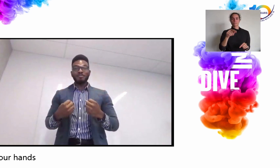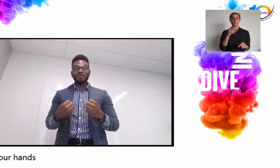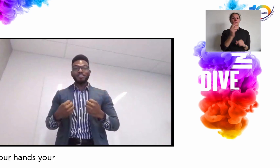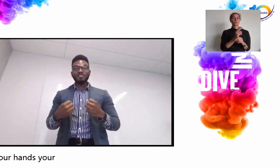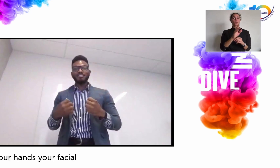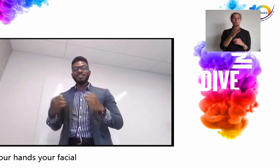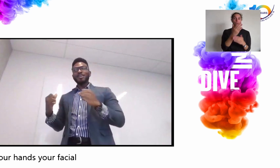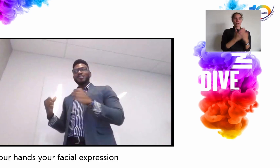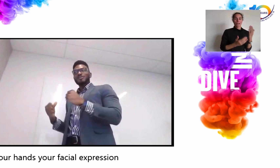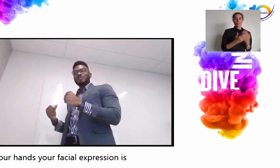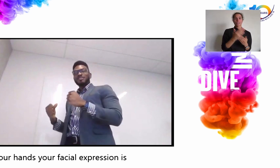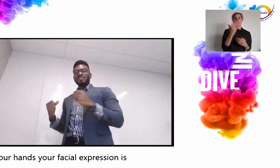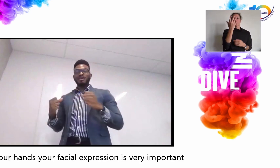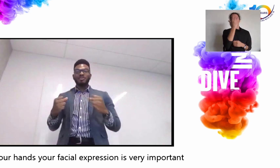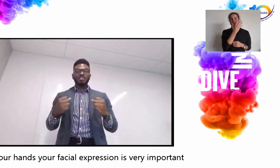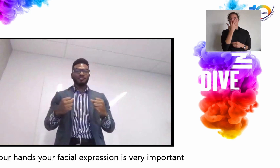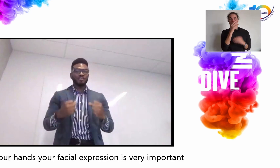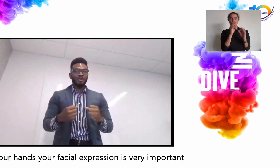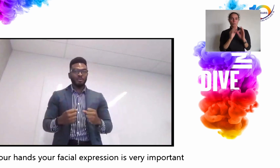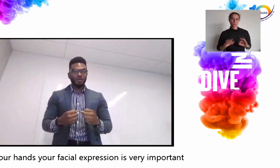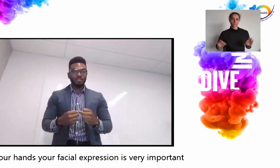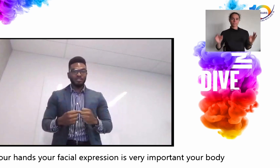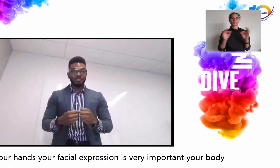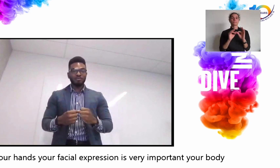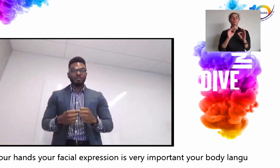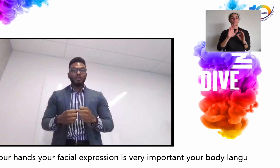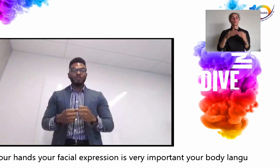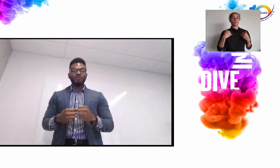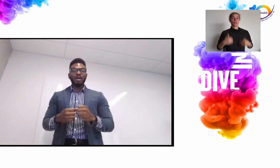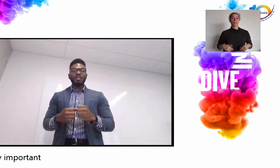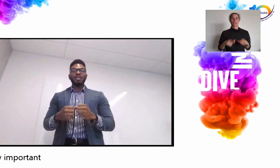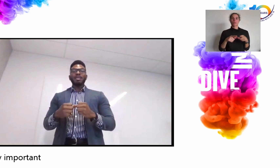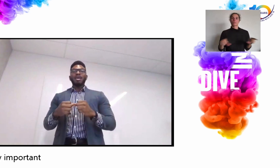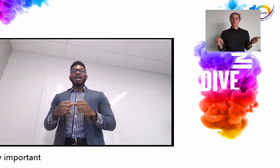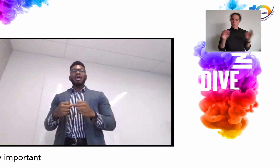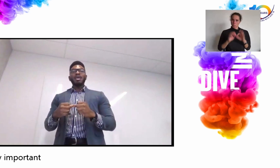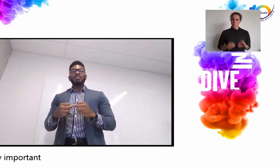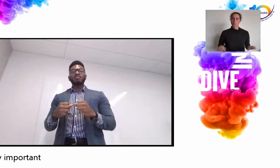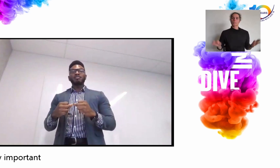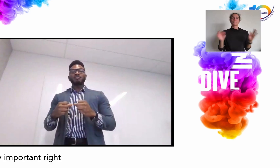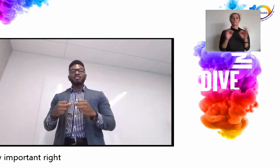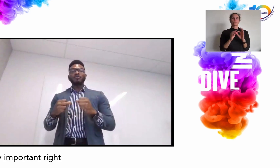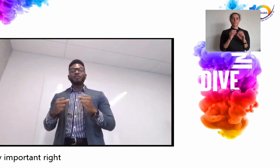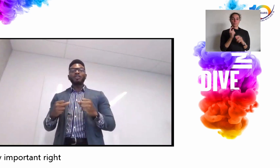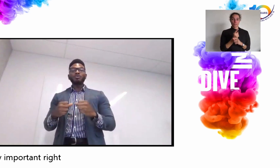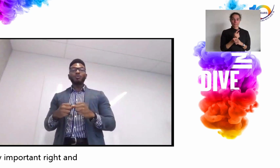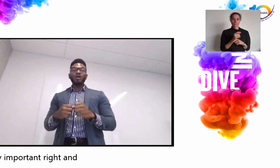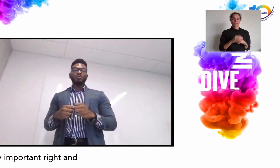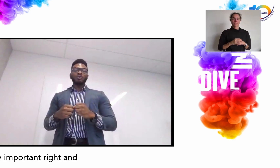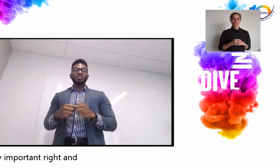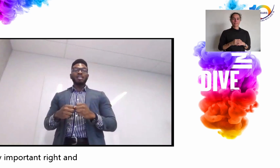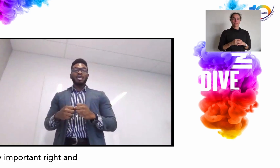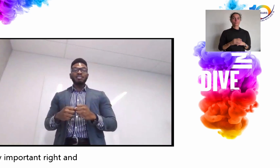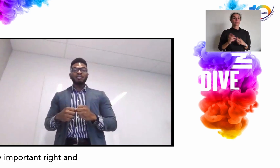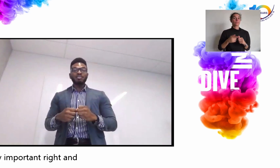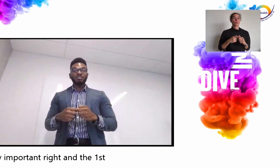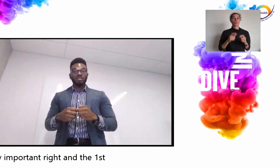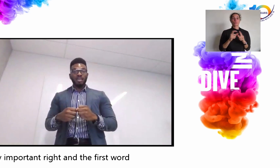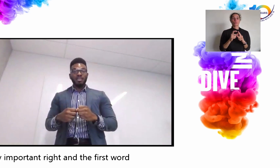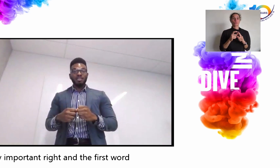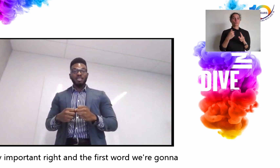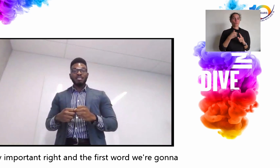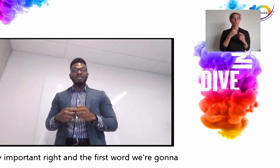expression is very important. Your body language is very important, right? And the first word we're going to